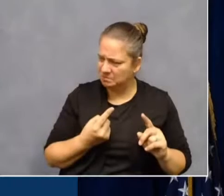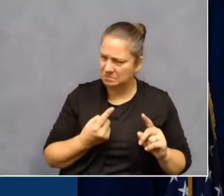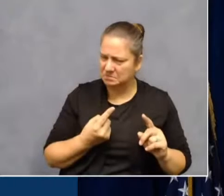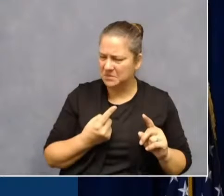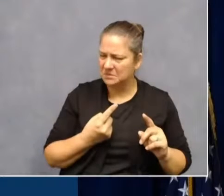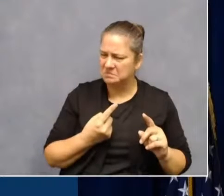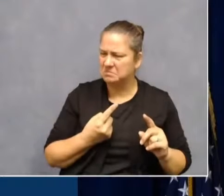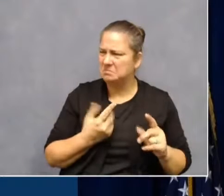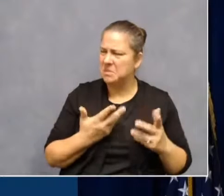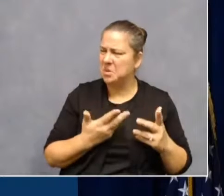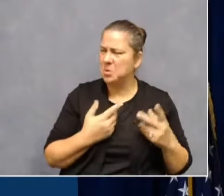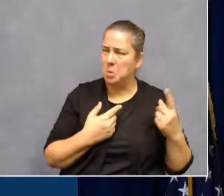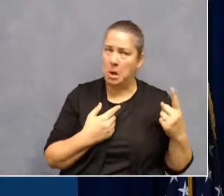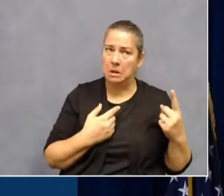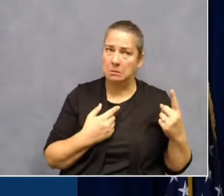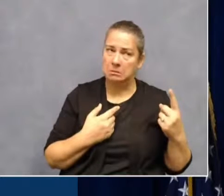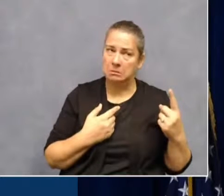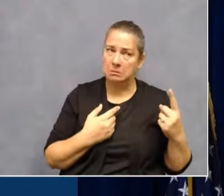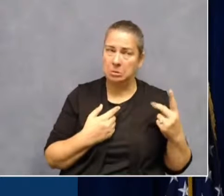just one